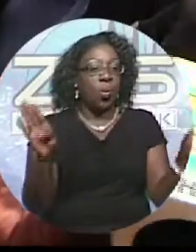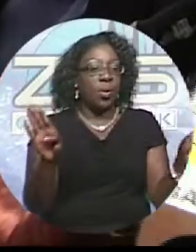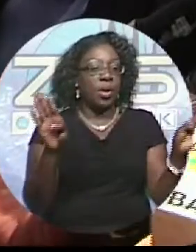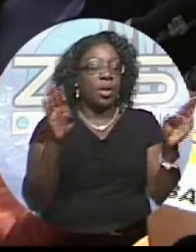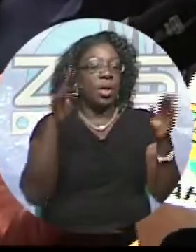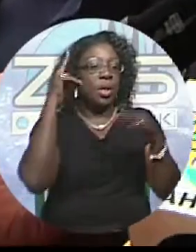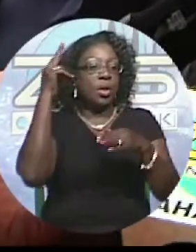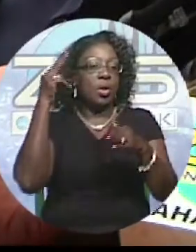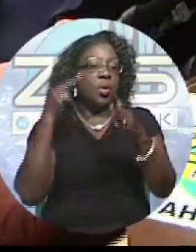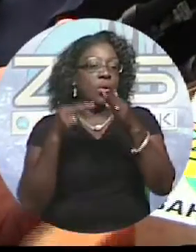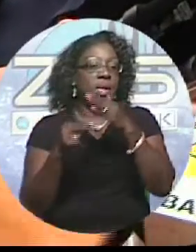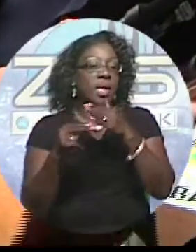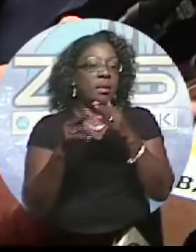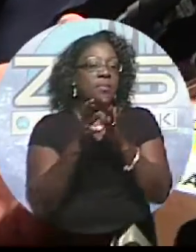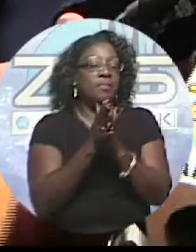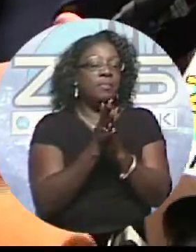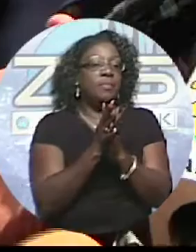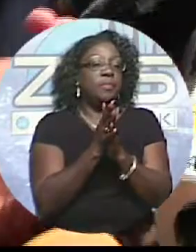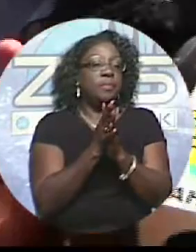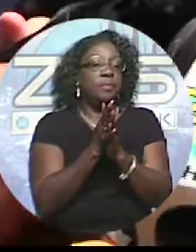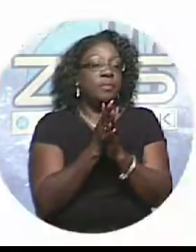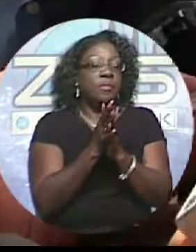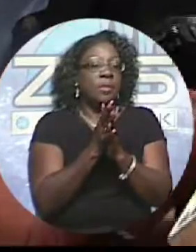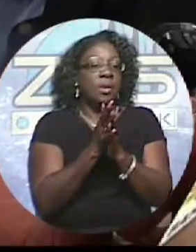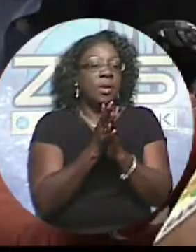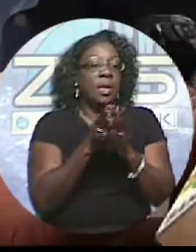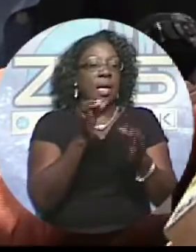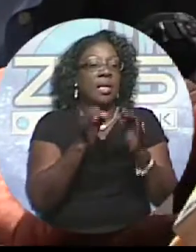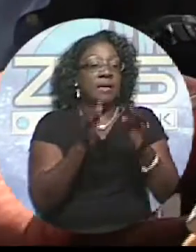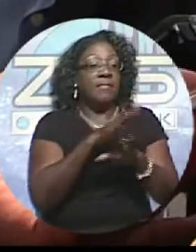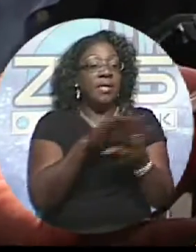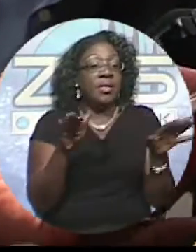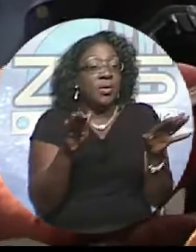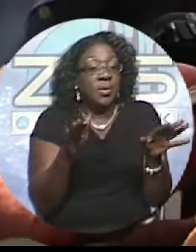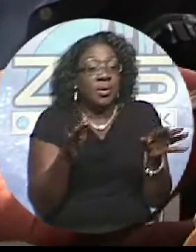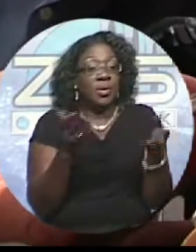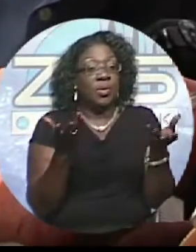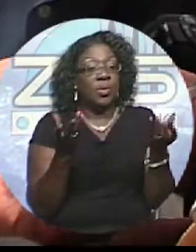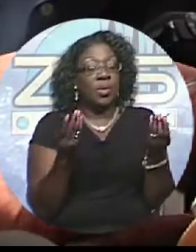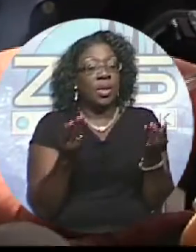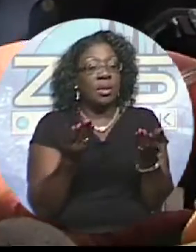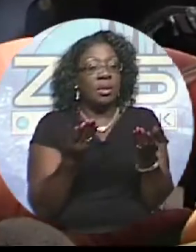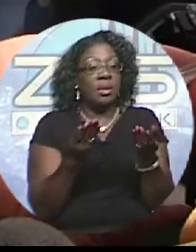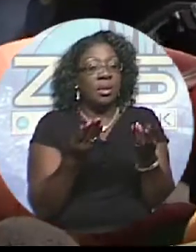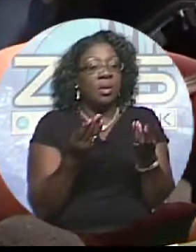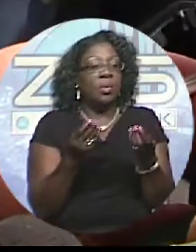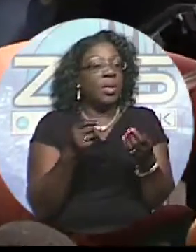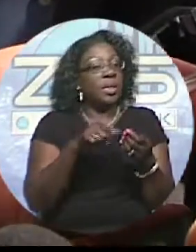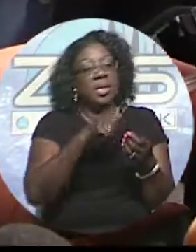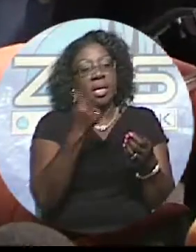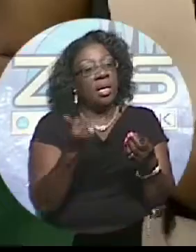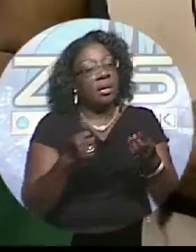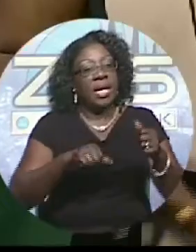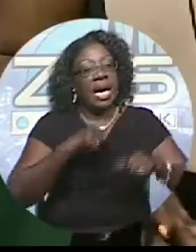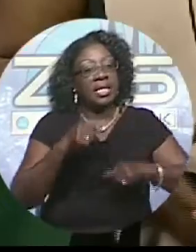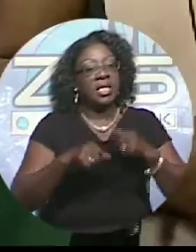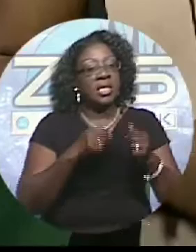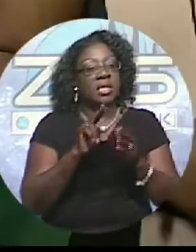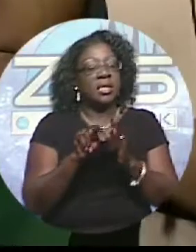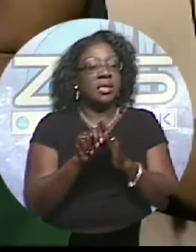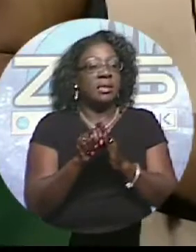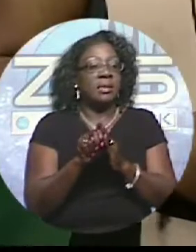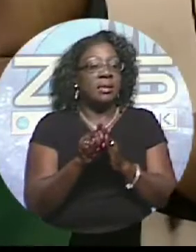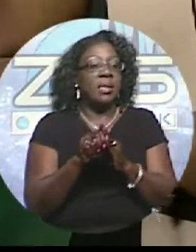reached a settlement. And if they don't, well, we can proceed with whatever applications we have.